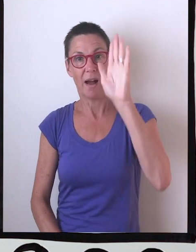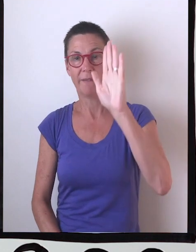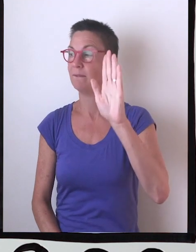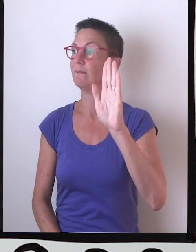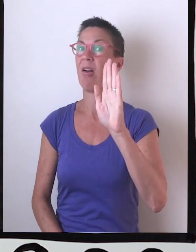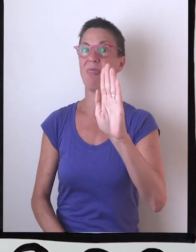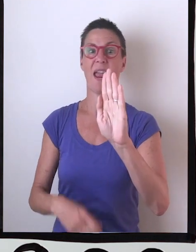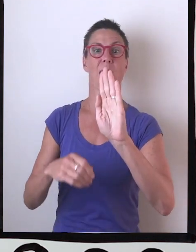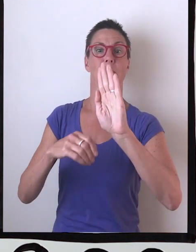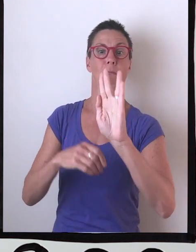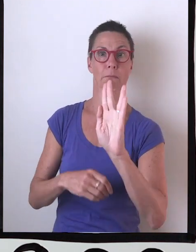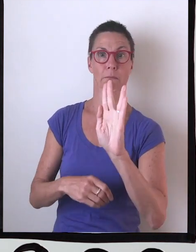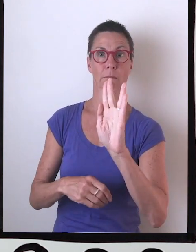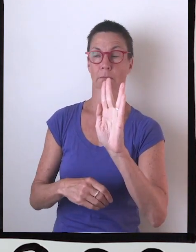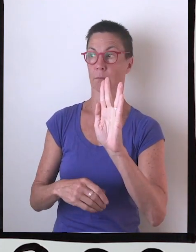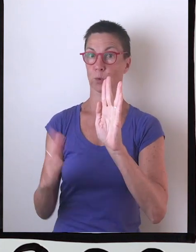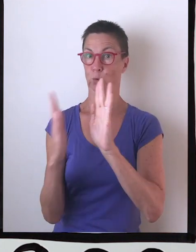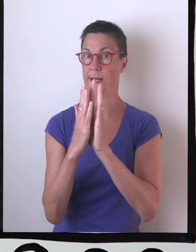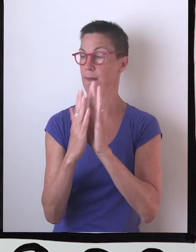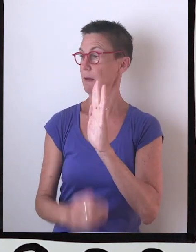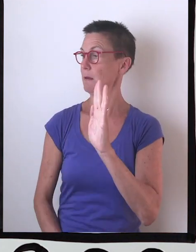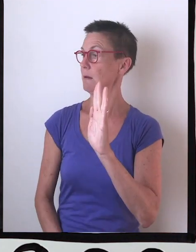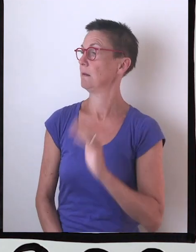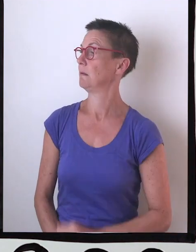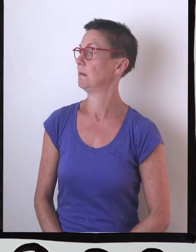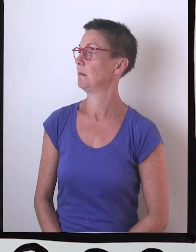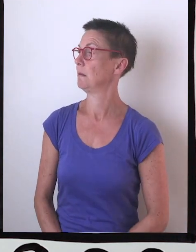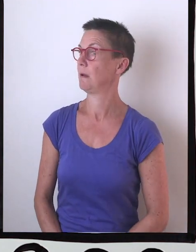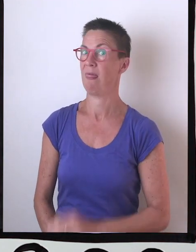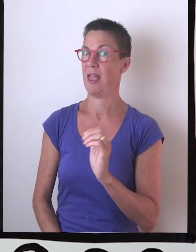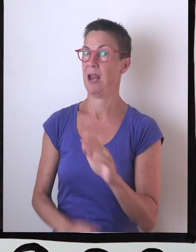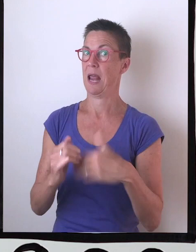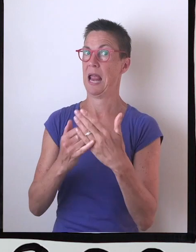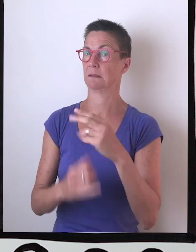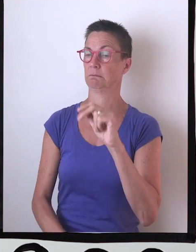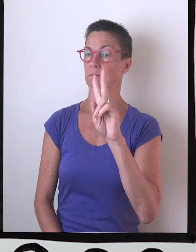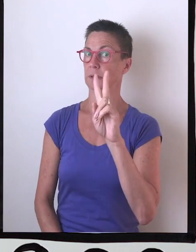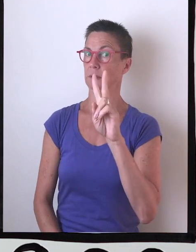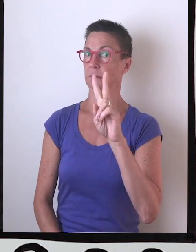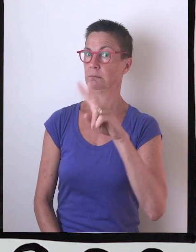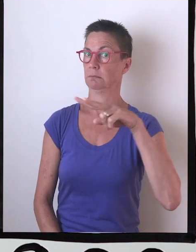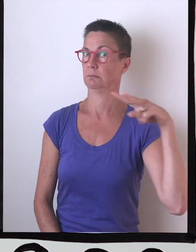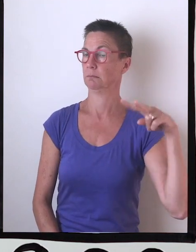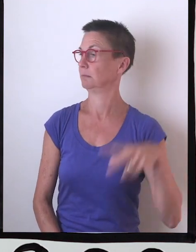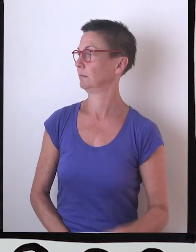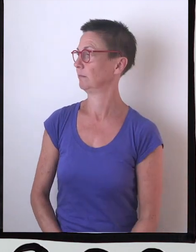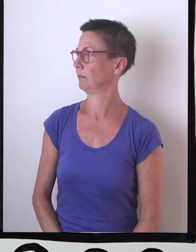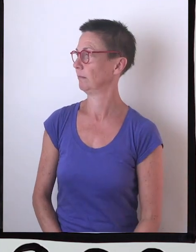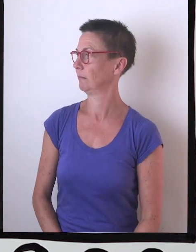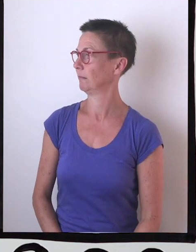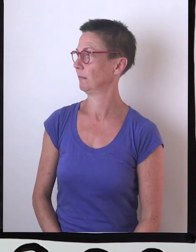high five. Then we split off into the live long and prosper. And then we end up with just two fingers in a